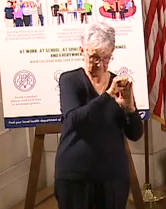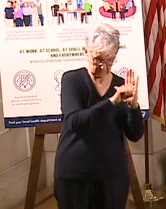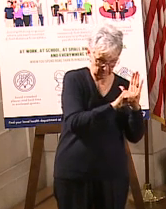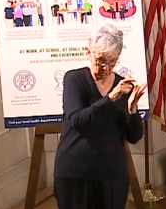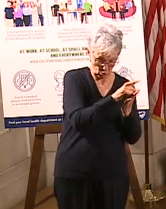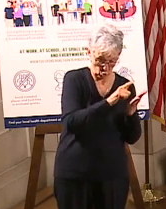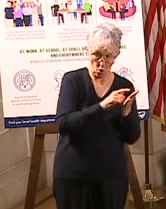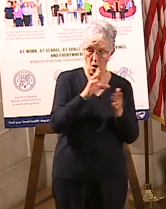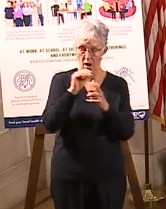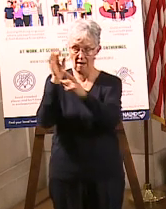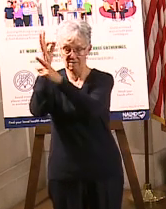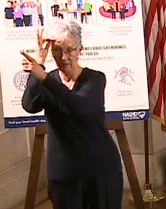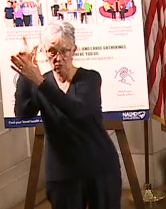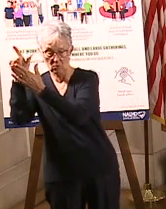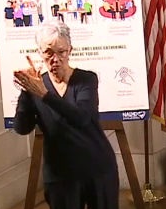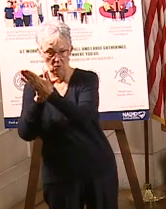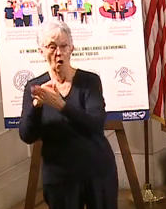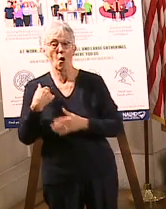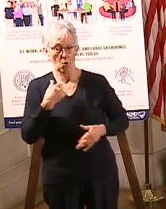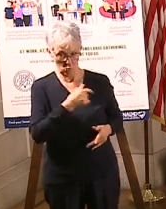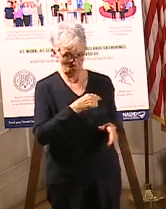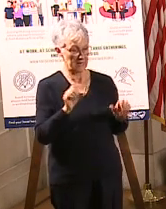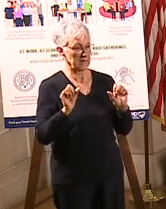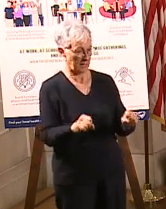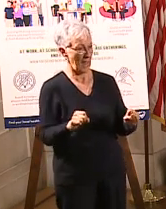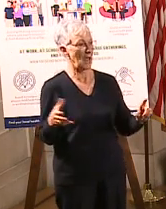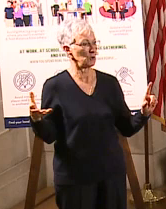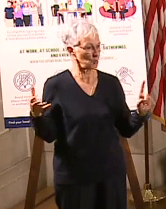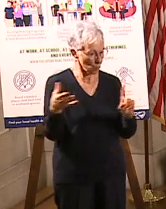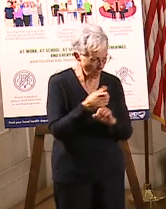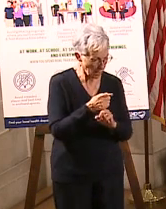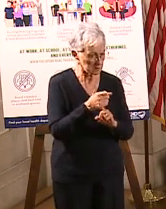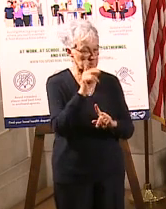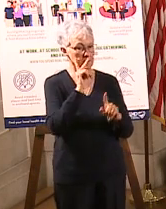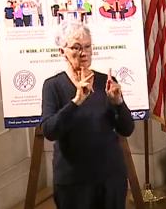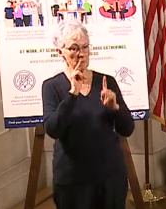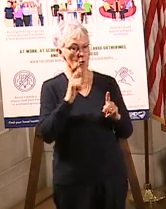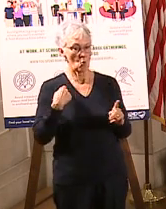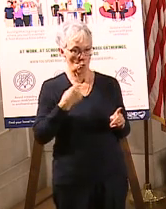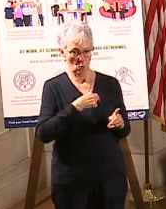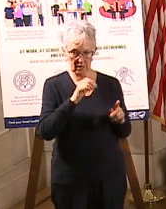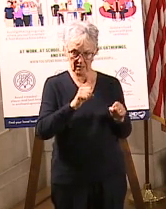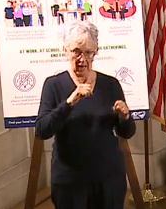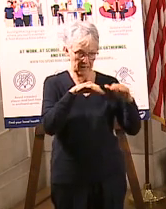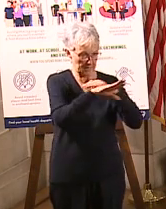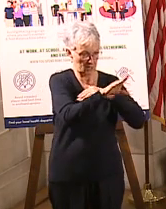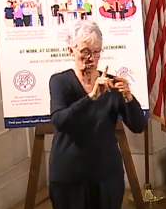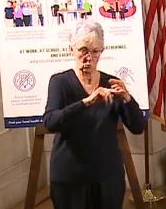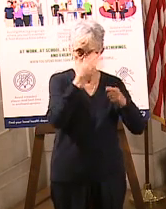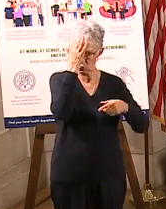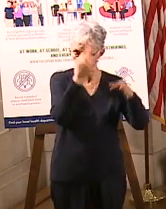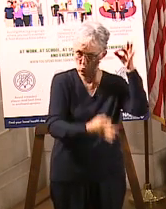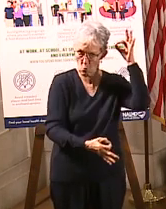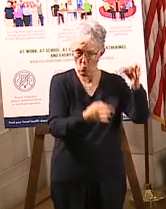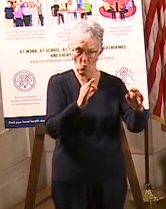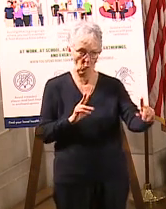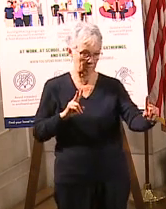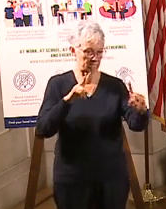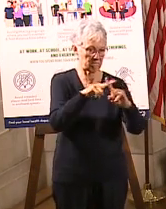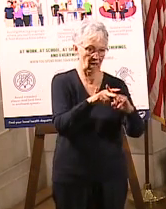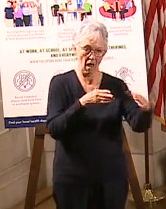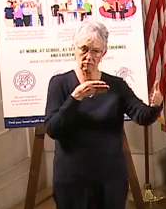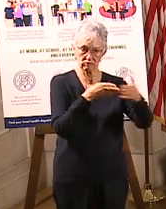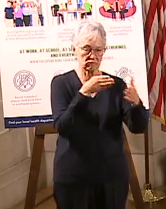in Furnace County and Hall County where it appears very, particularly in Furnace County, very much within just a